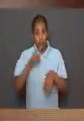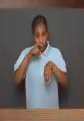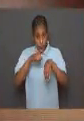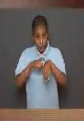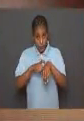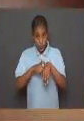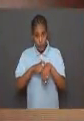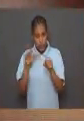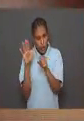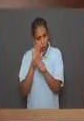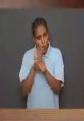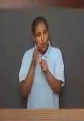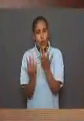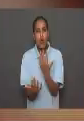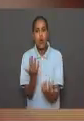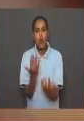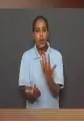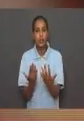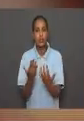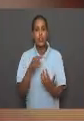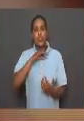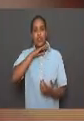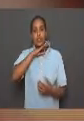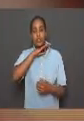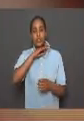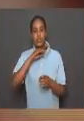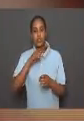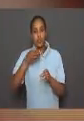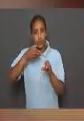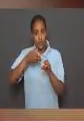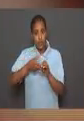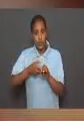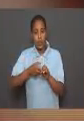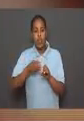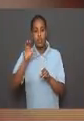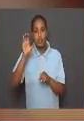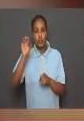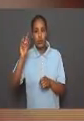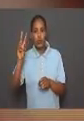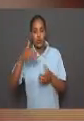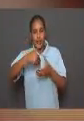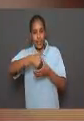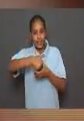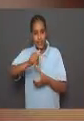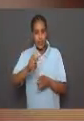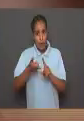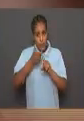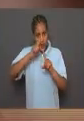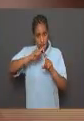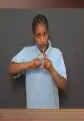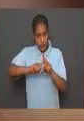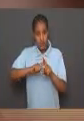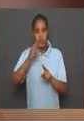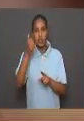During the complete combustion of fossil fuels, carbon dioxide is released back into